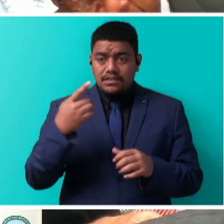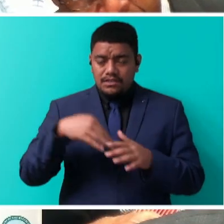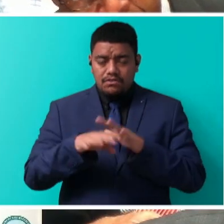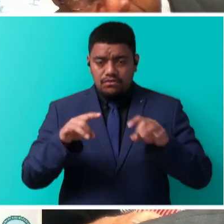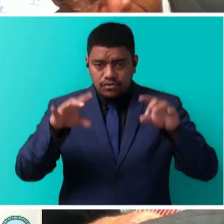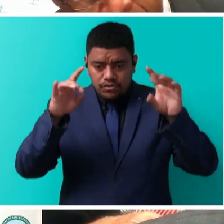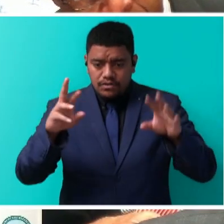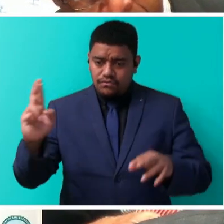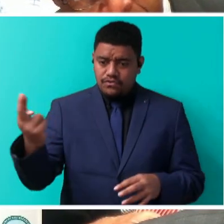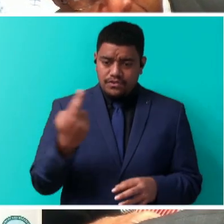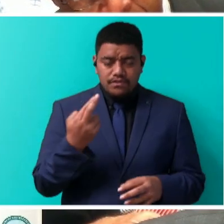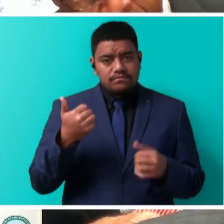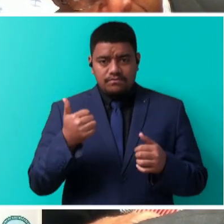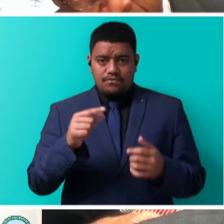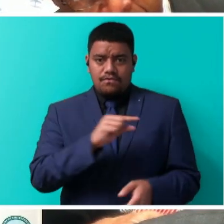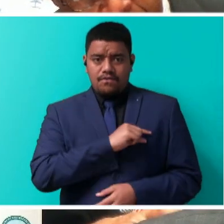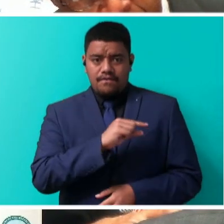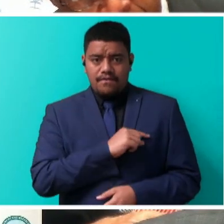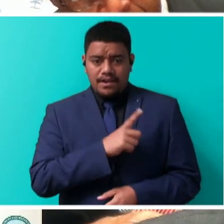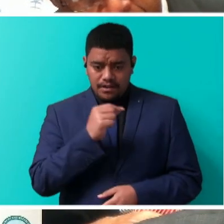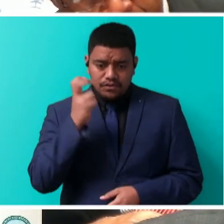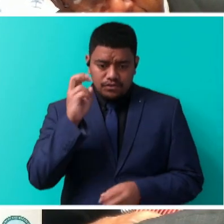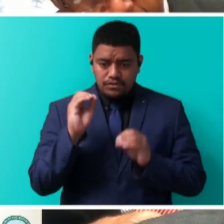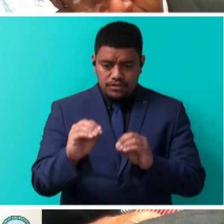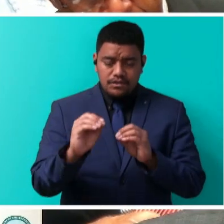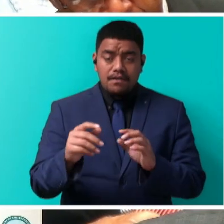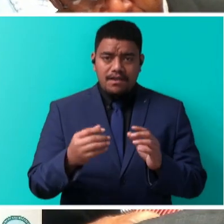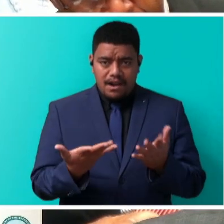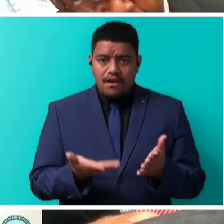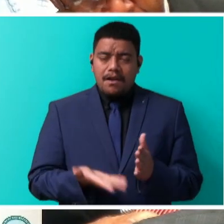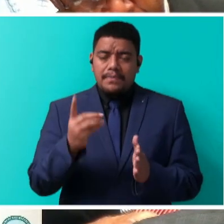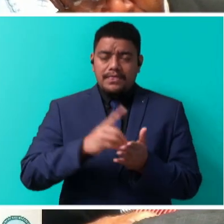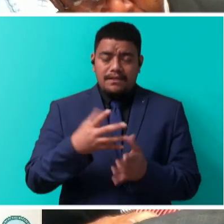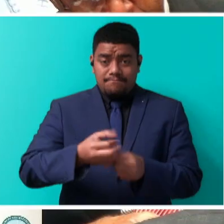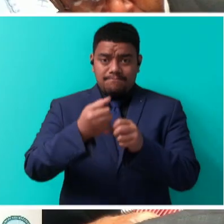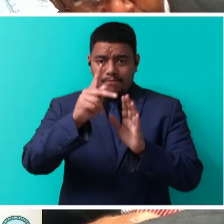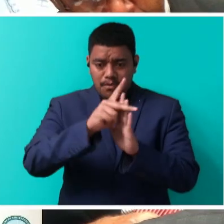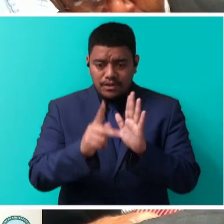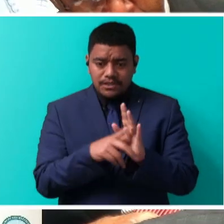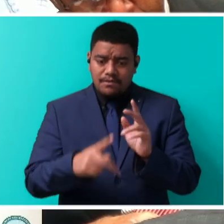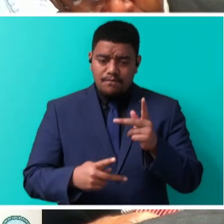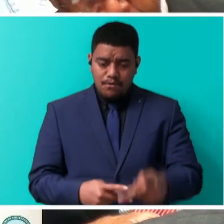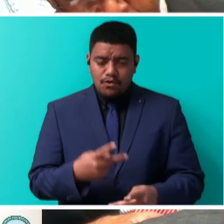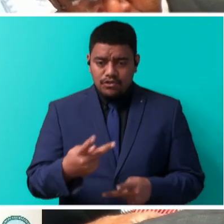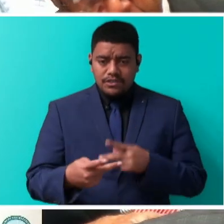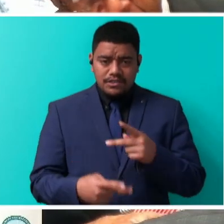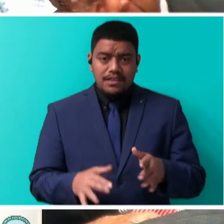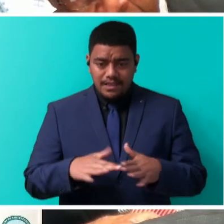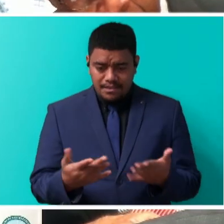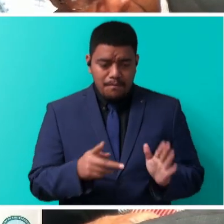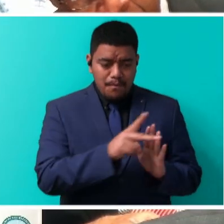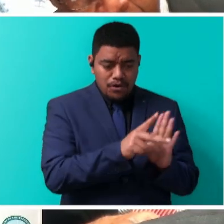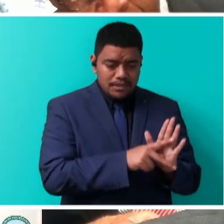have in turn returned, provided training to ministries in understanding their policies, the legislative process, and bridging the gap between